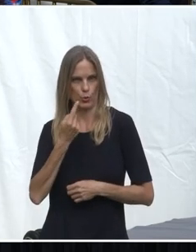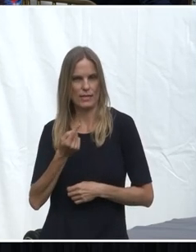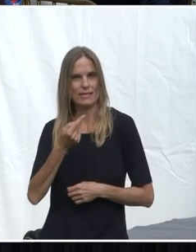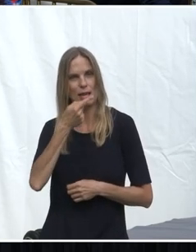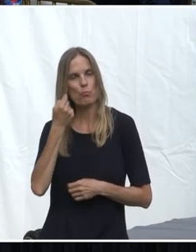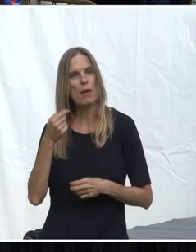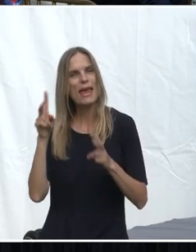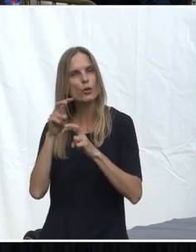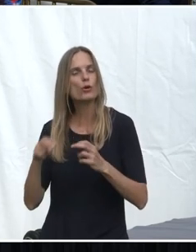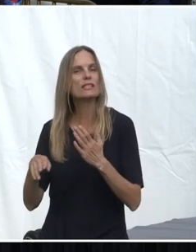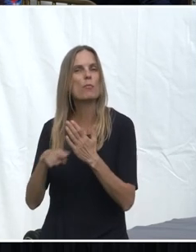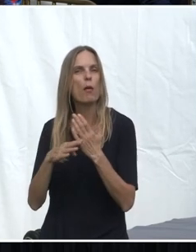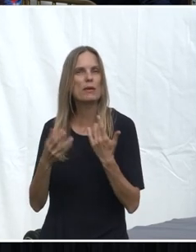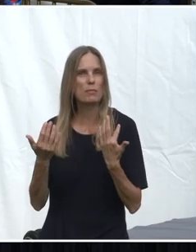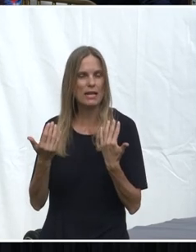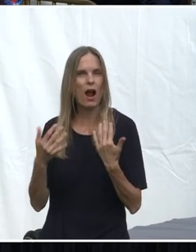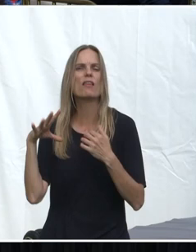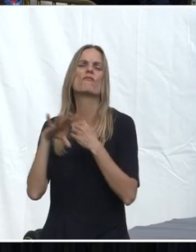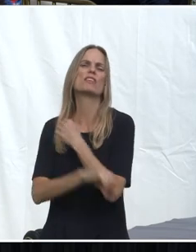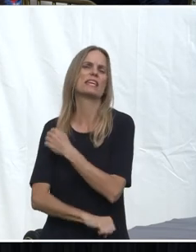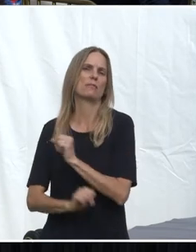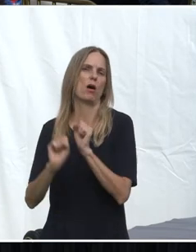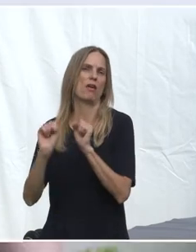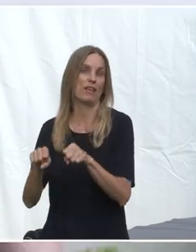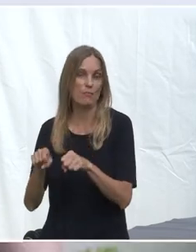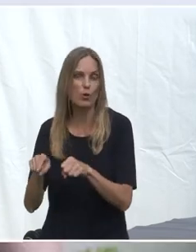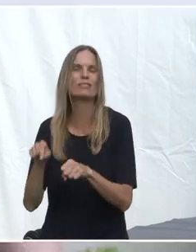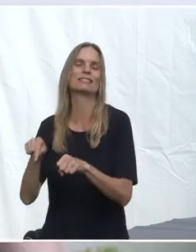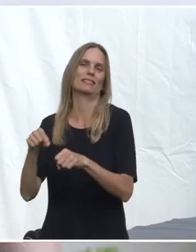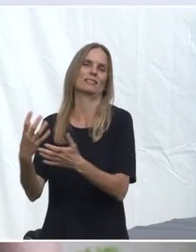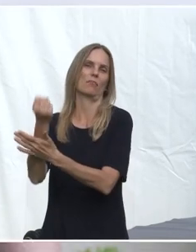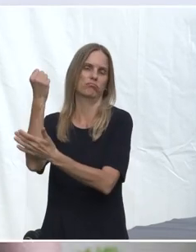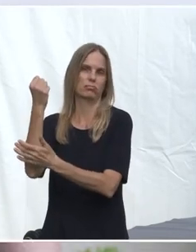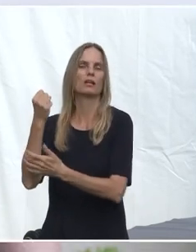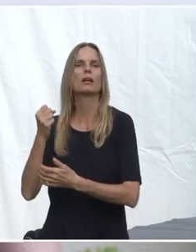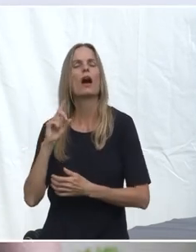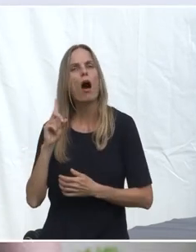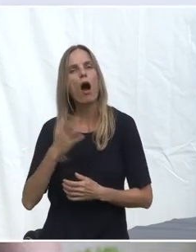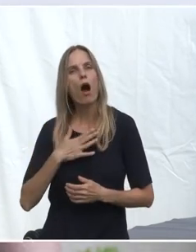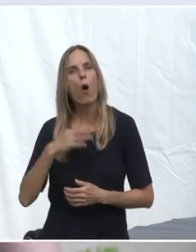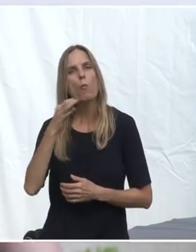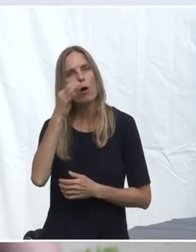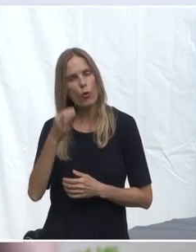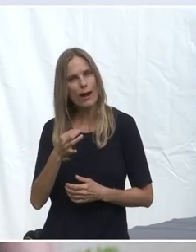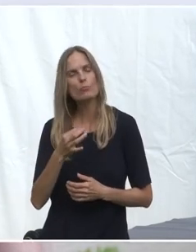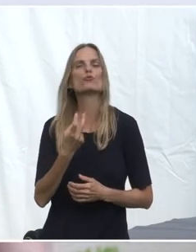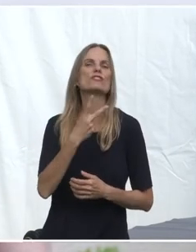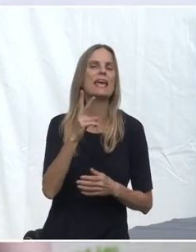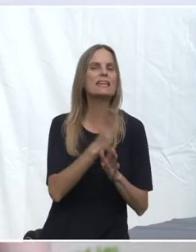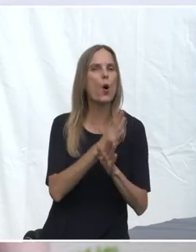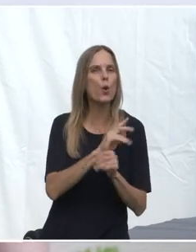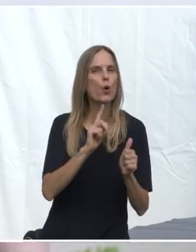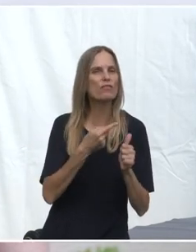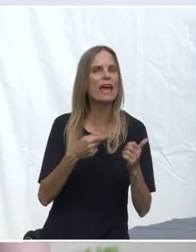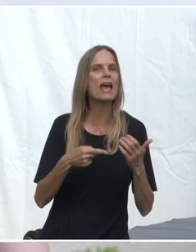seek help in the last resort, in my personal experience at least, there's one other situation where we seek